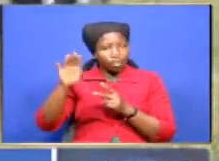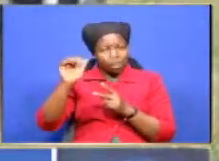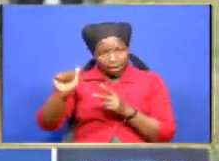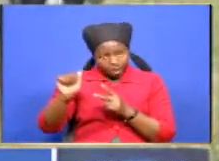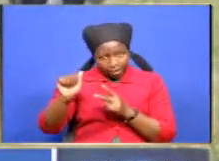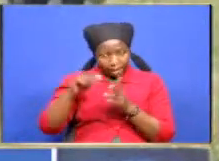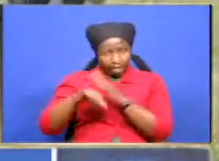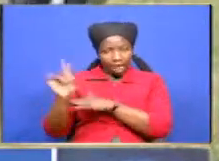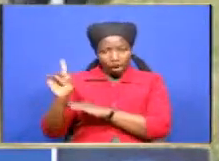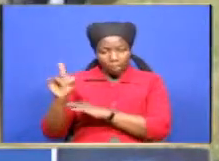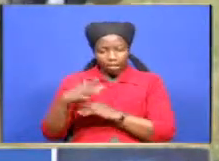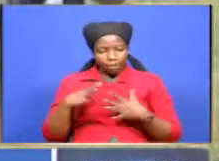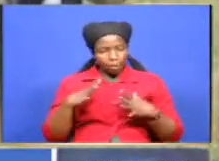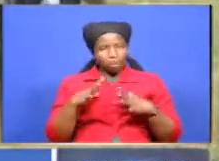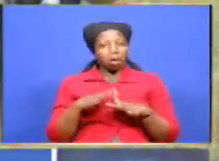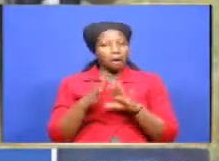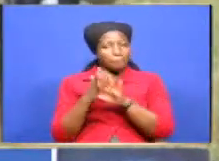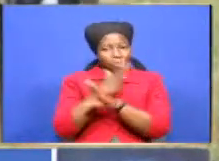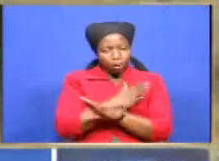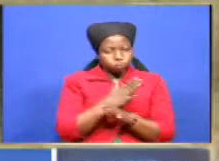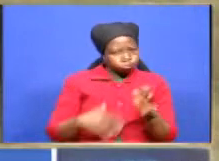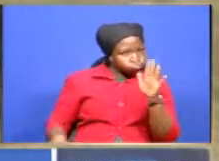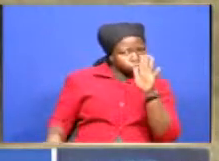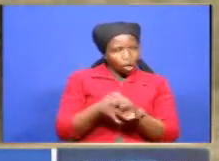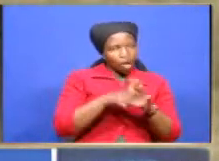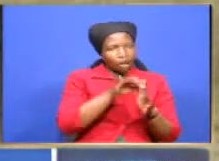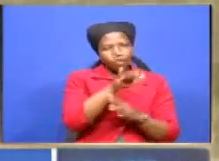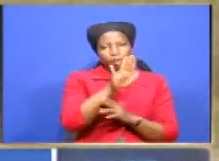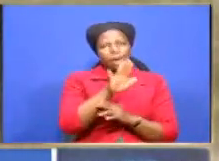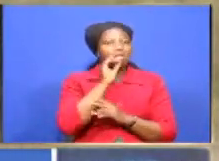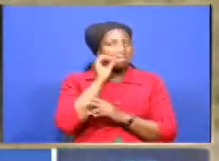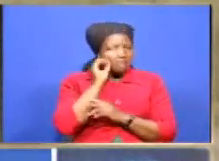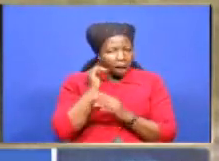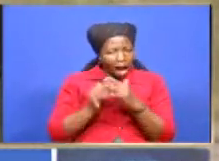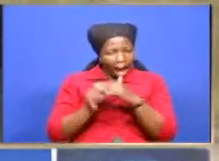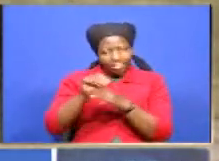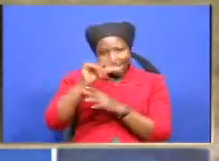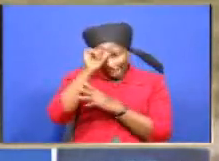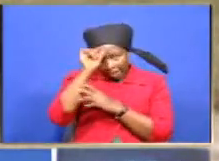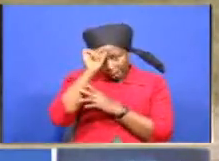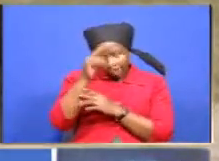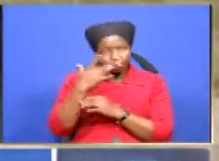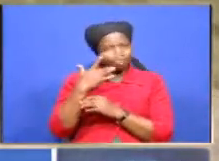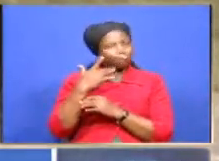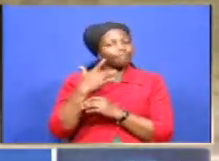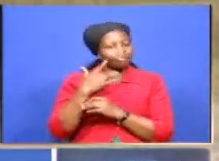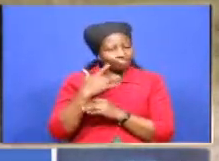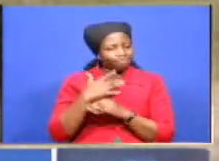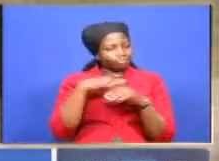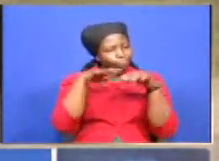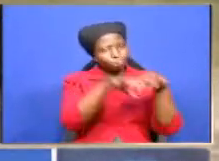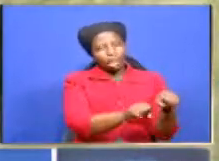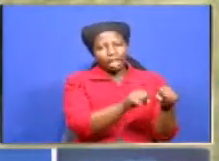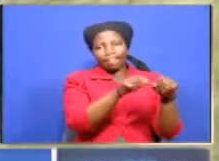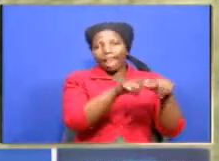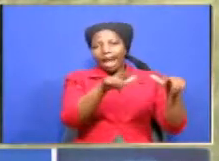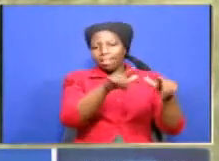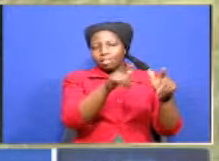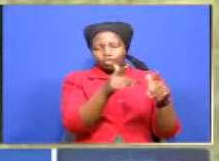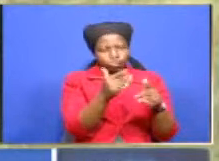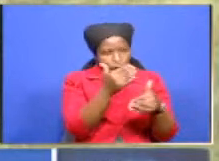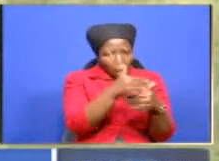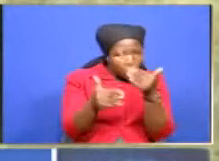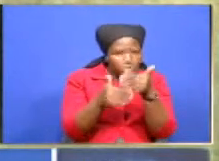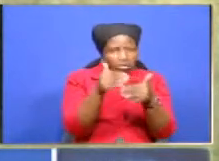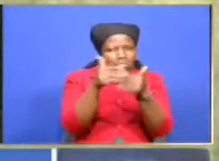The people had earlier on been driven out of their homes after the government sought to reclaim the land to pave way for the expansion